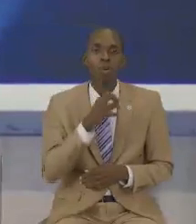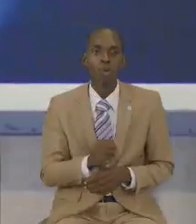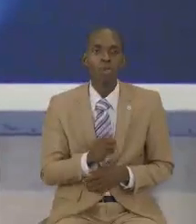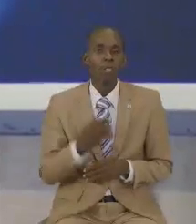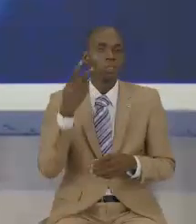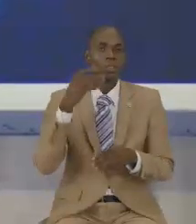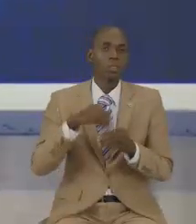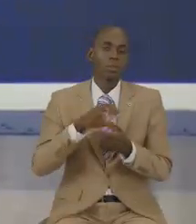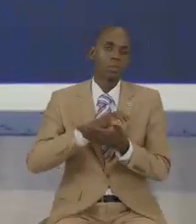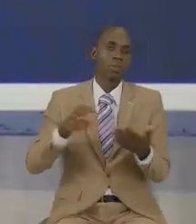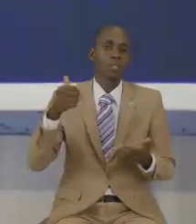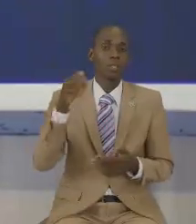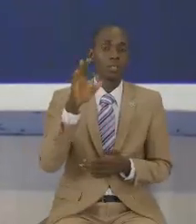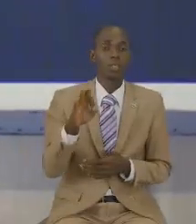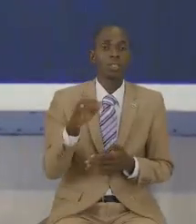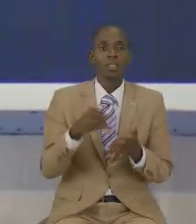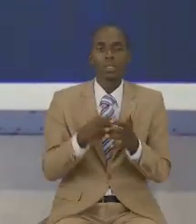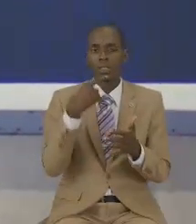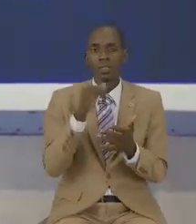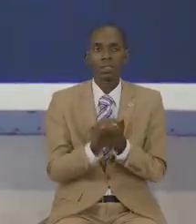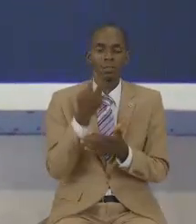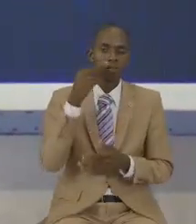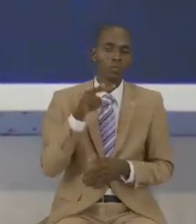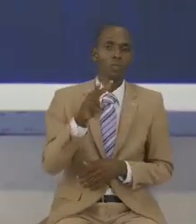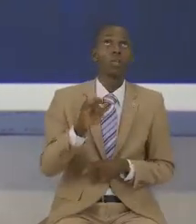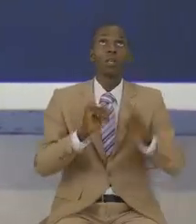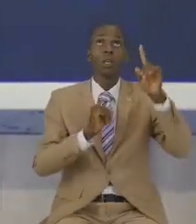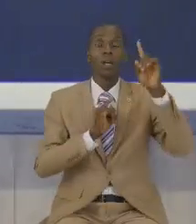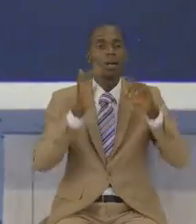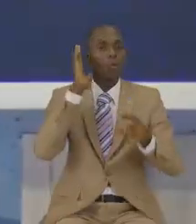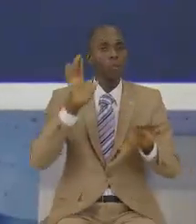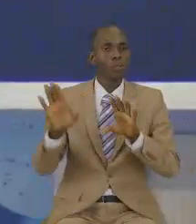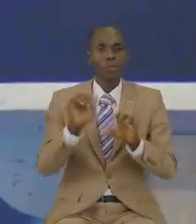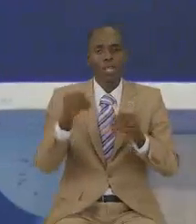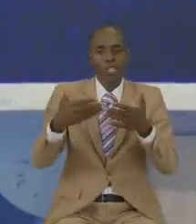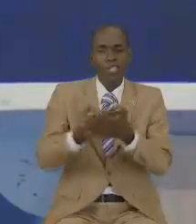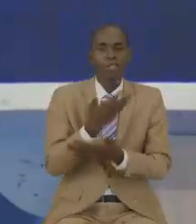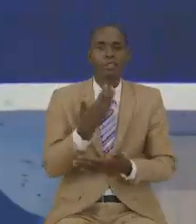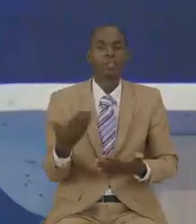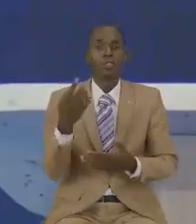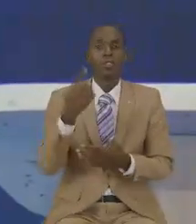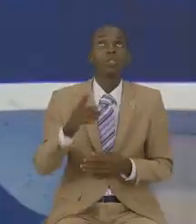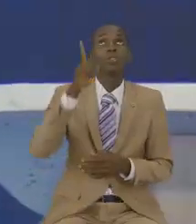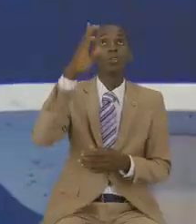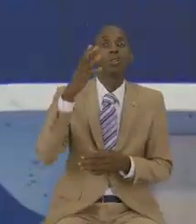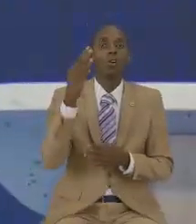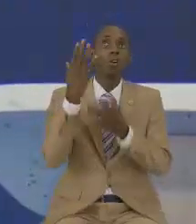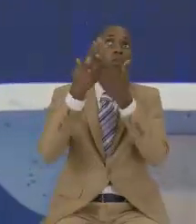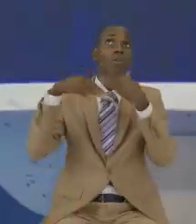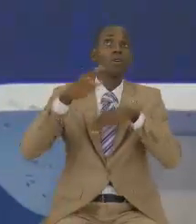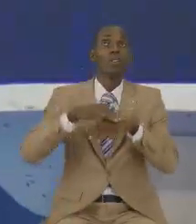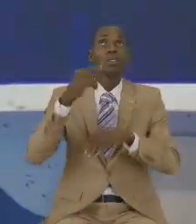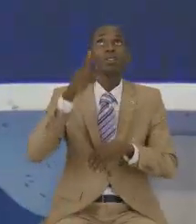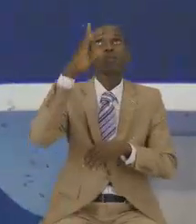verse 19, it says, behold, I will do a new thing. The God of heaven, the God that